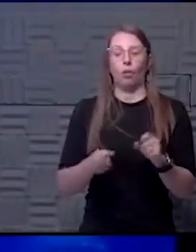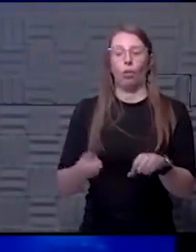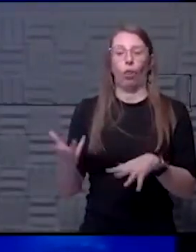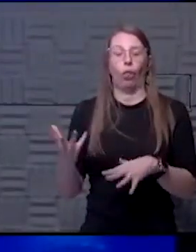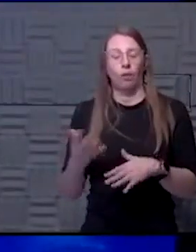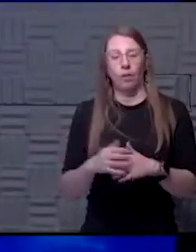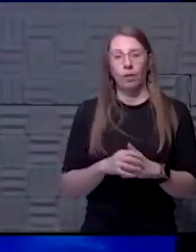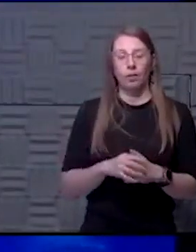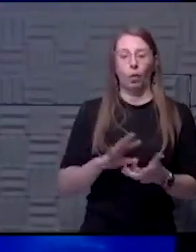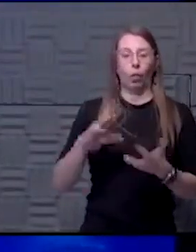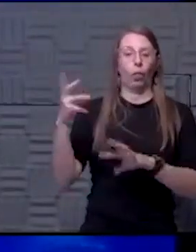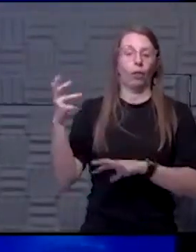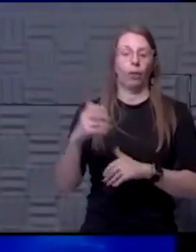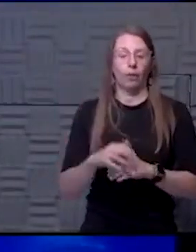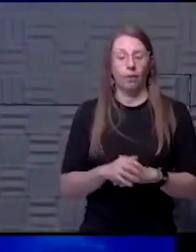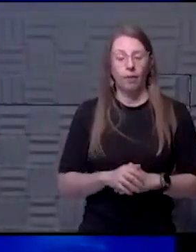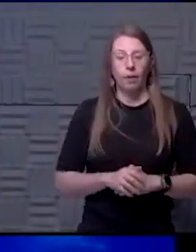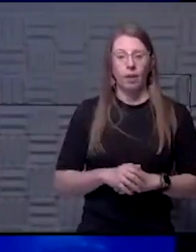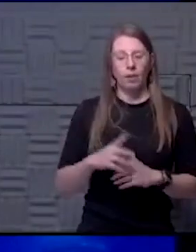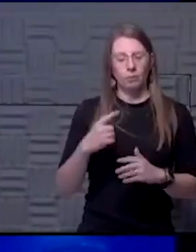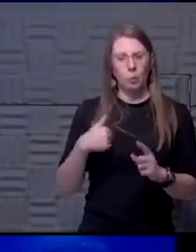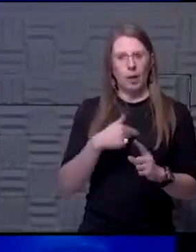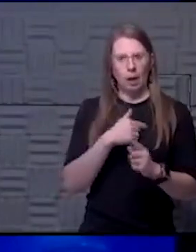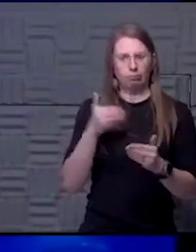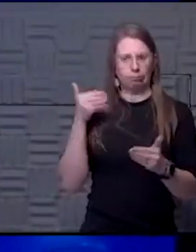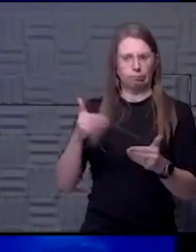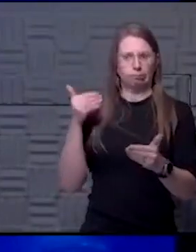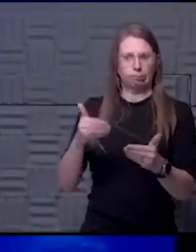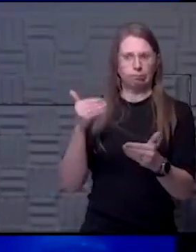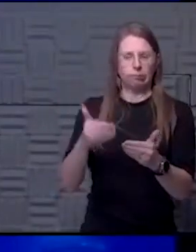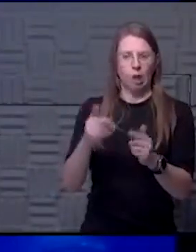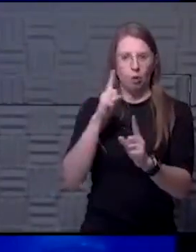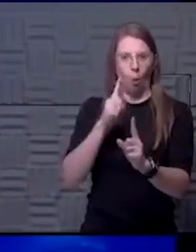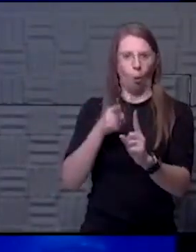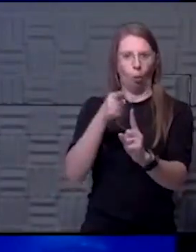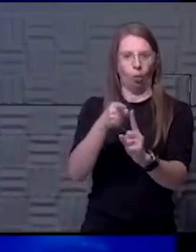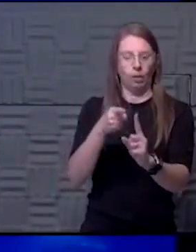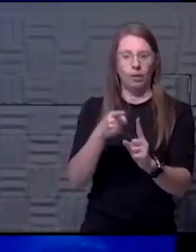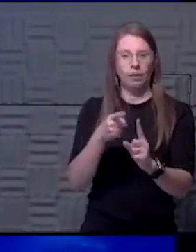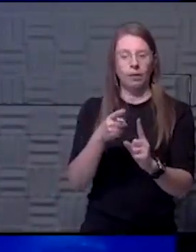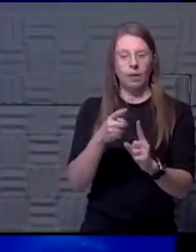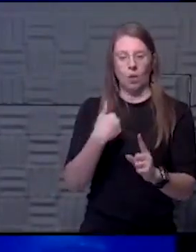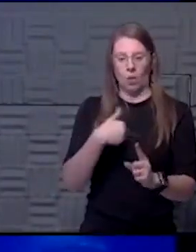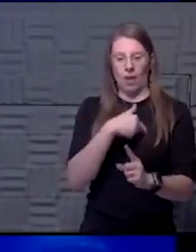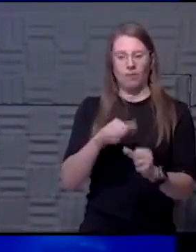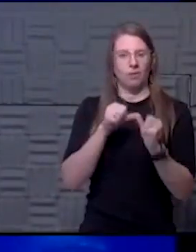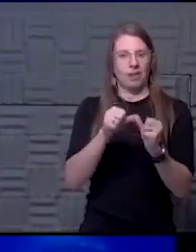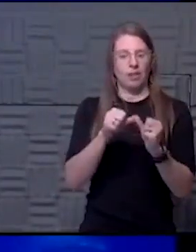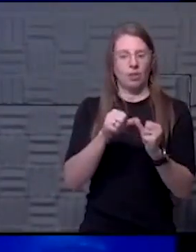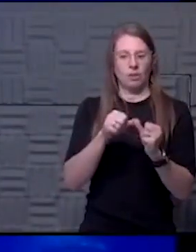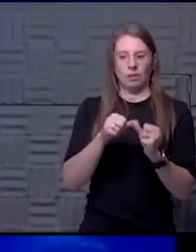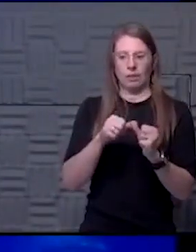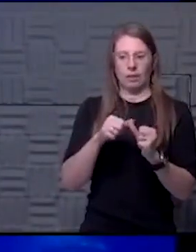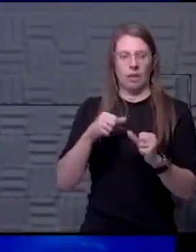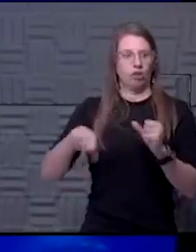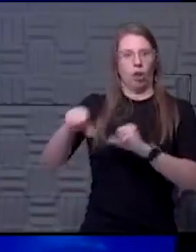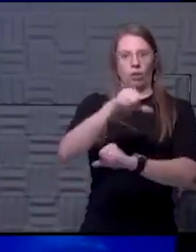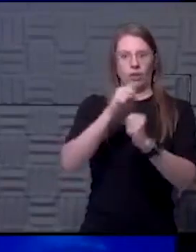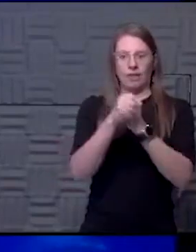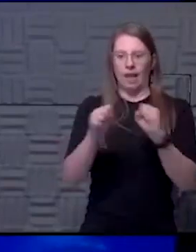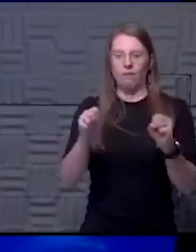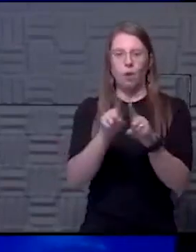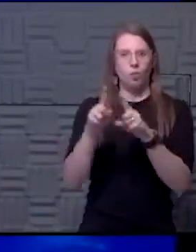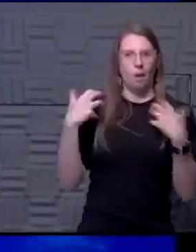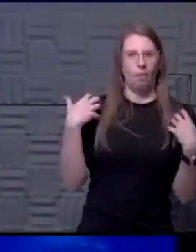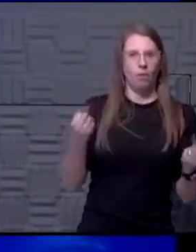our opportunity here as we're starting to march toward the goal line. What we have to do is keep each other safe and keep each other healthy.